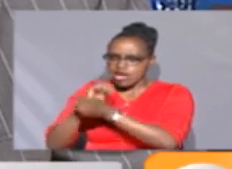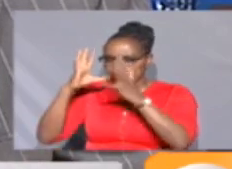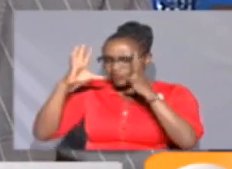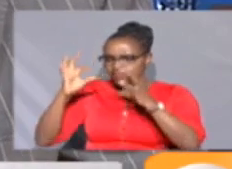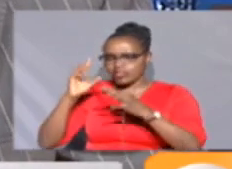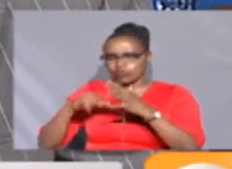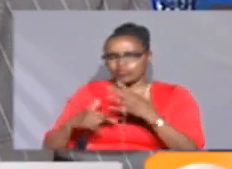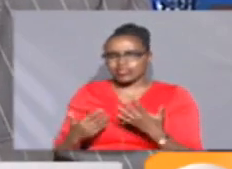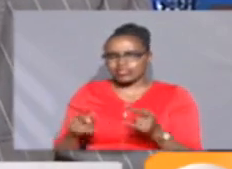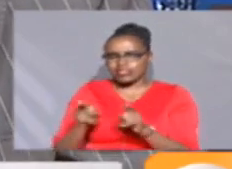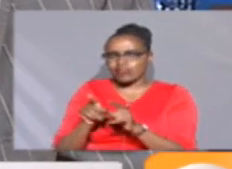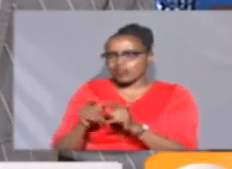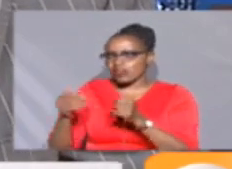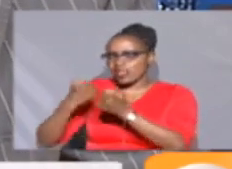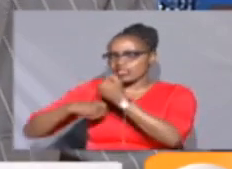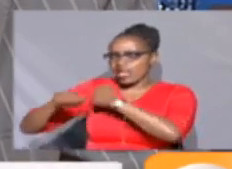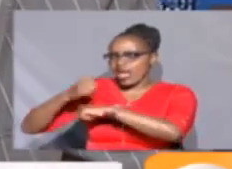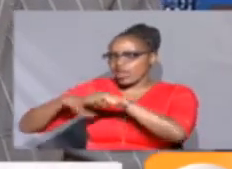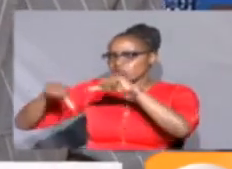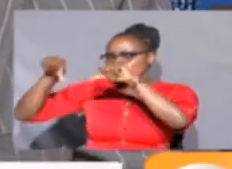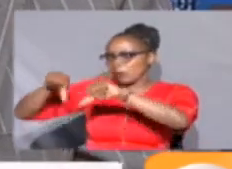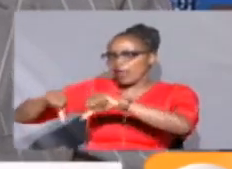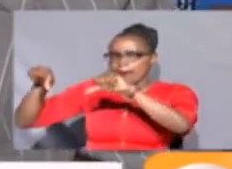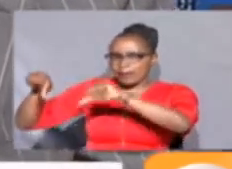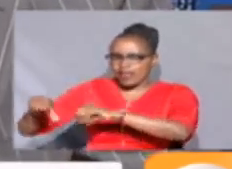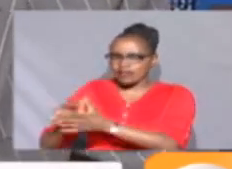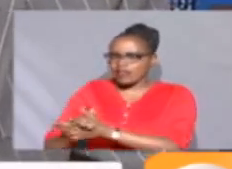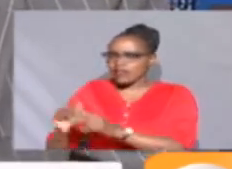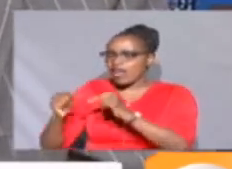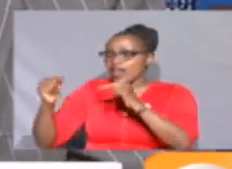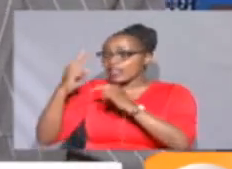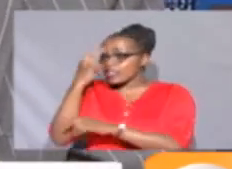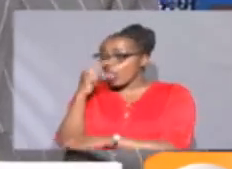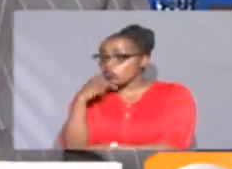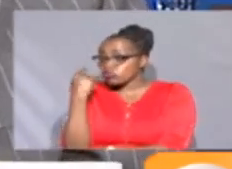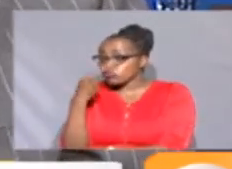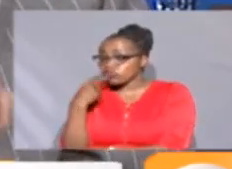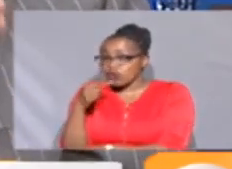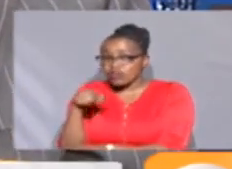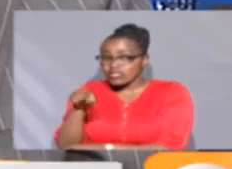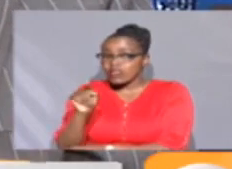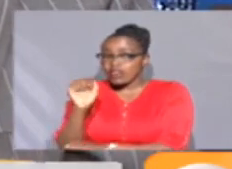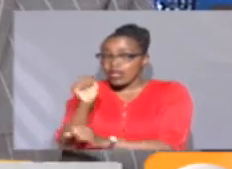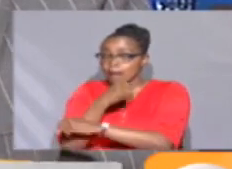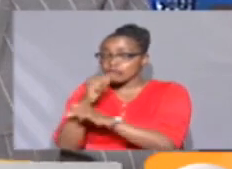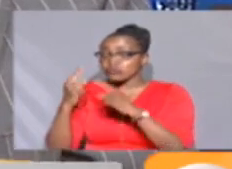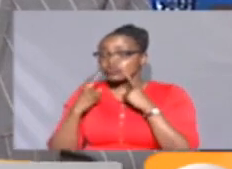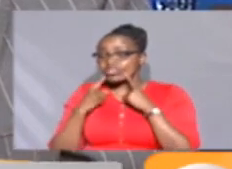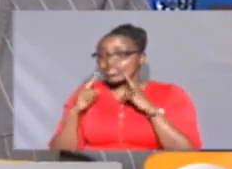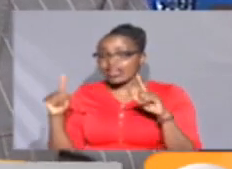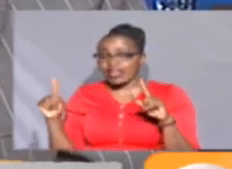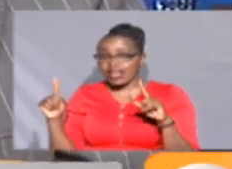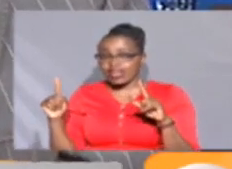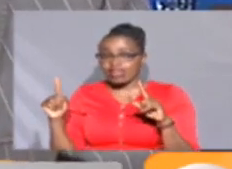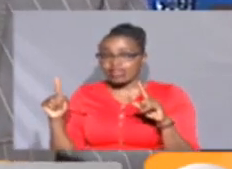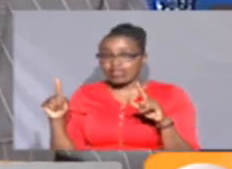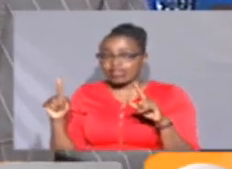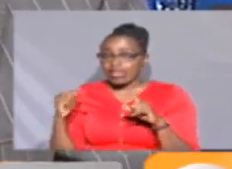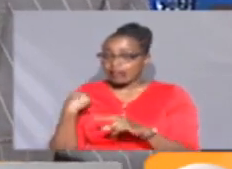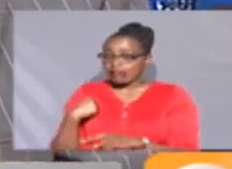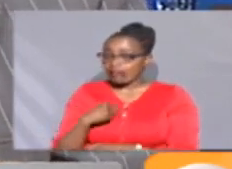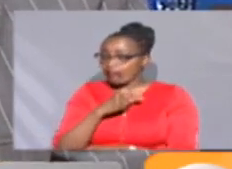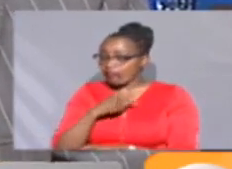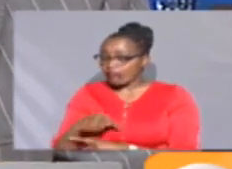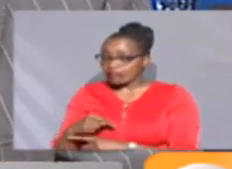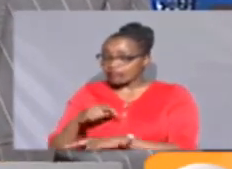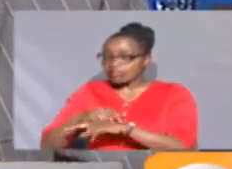kind of punitive actions against suspects who they are not able to declare guilty at the